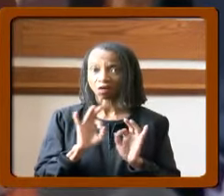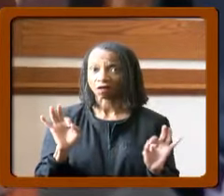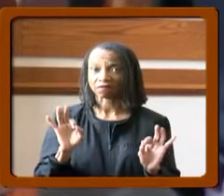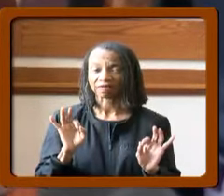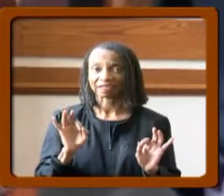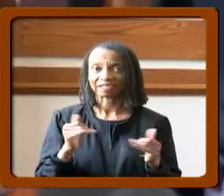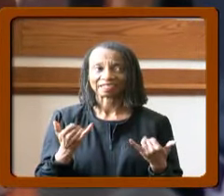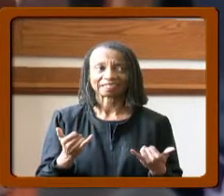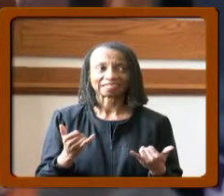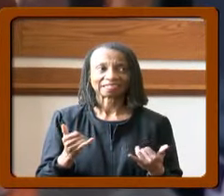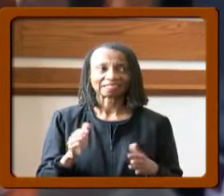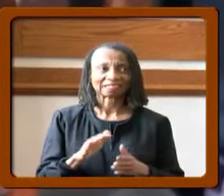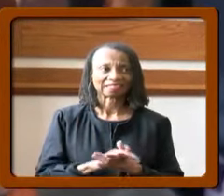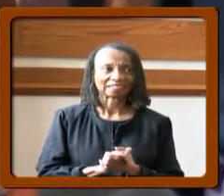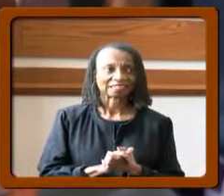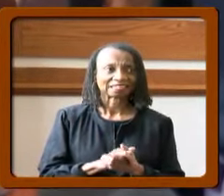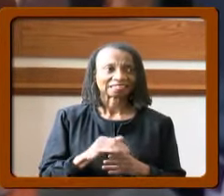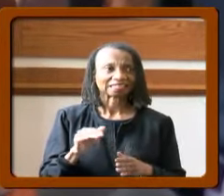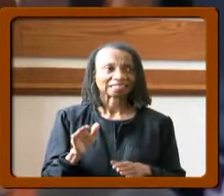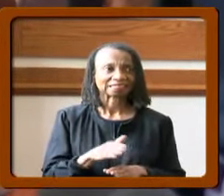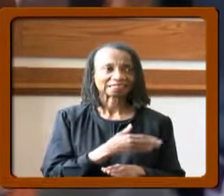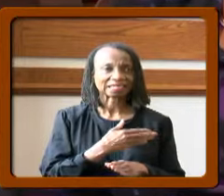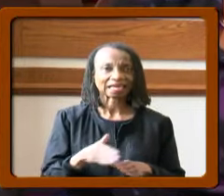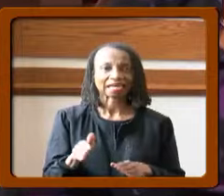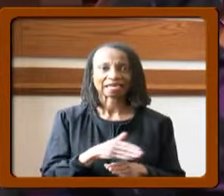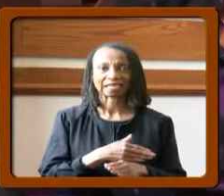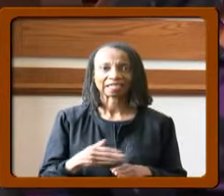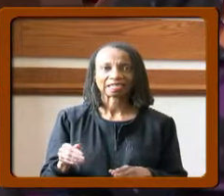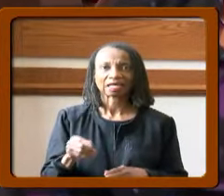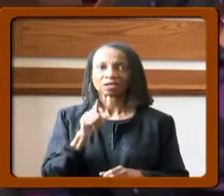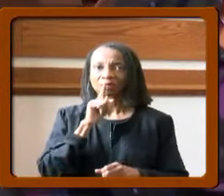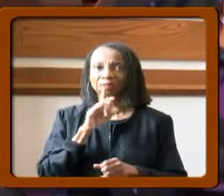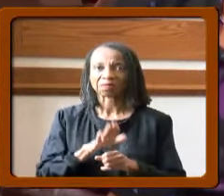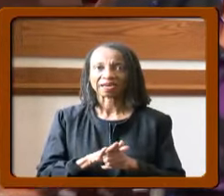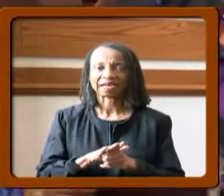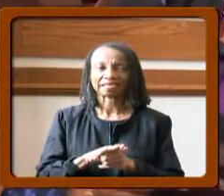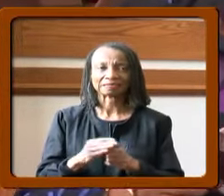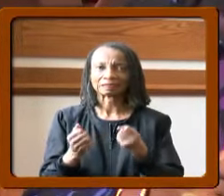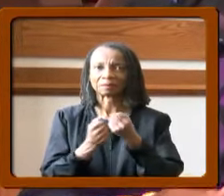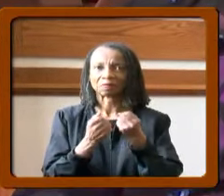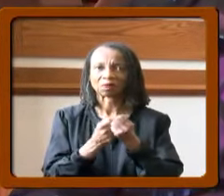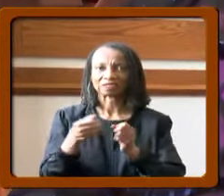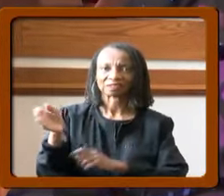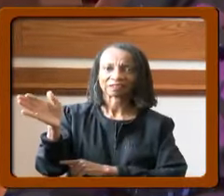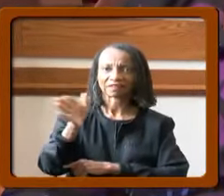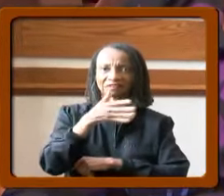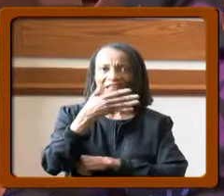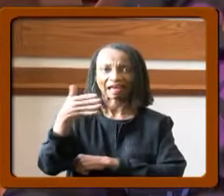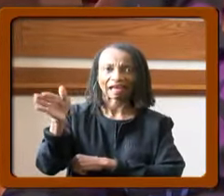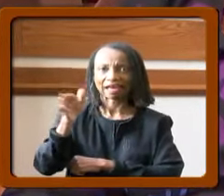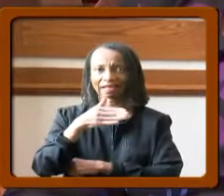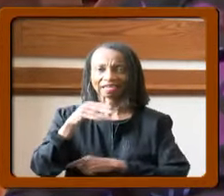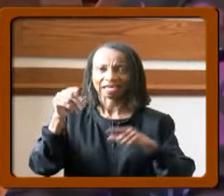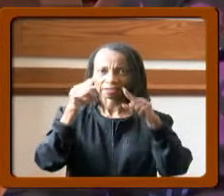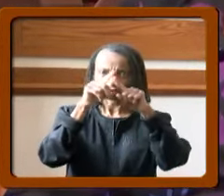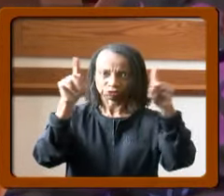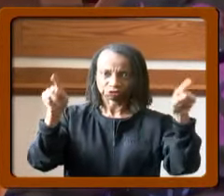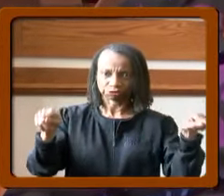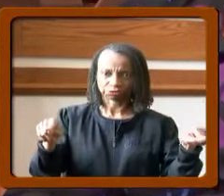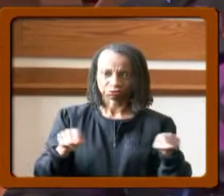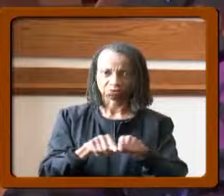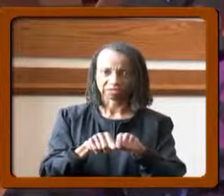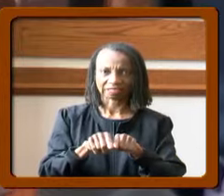They sang the Pledge of Allegiance. You saw the flag, and then it said, beep.